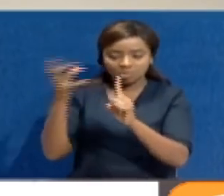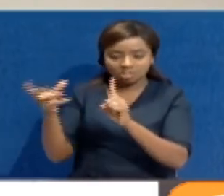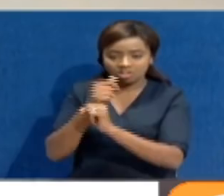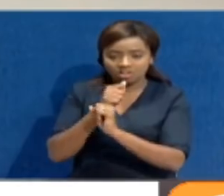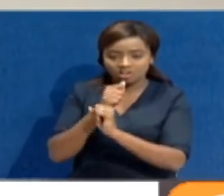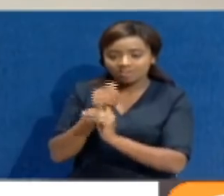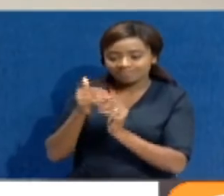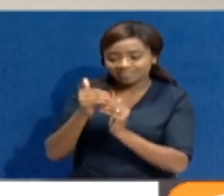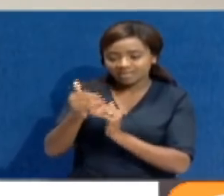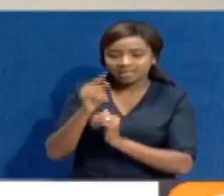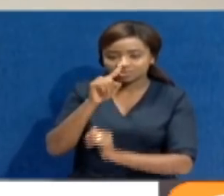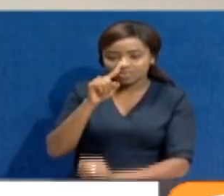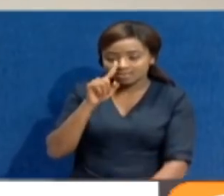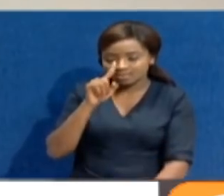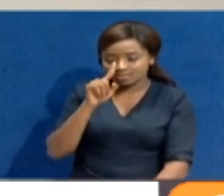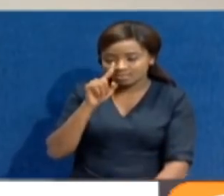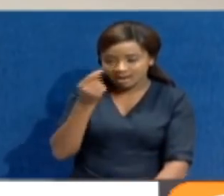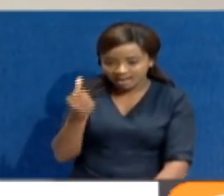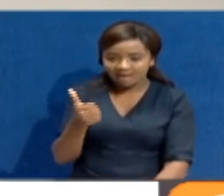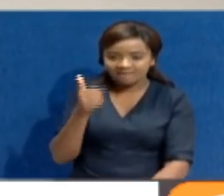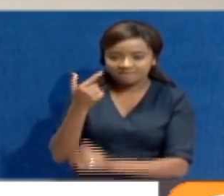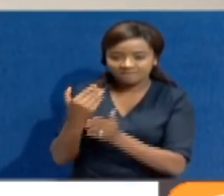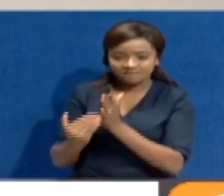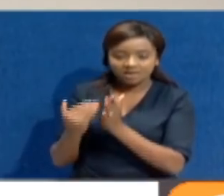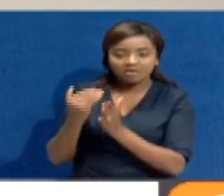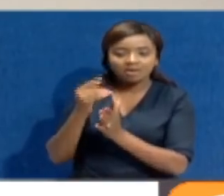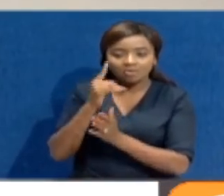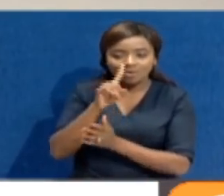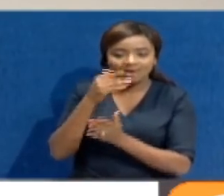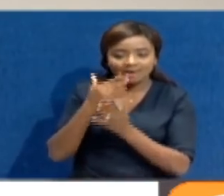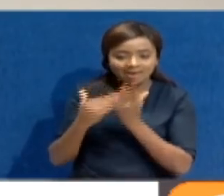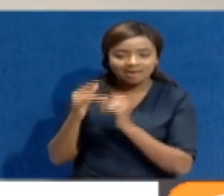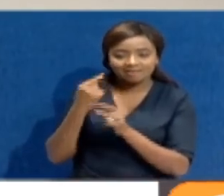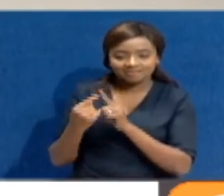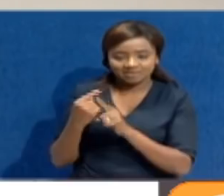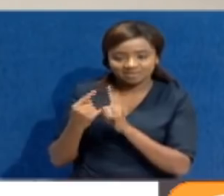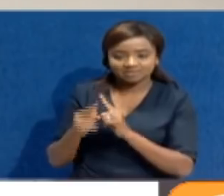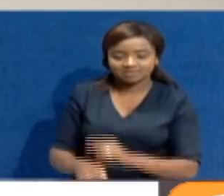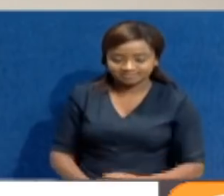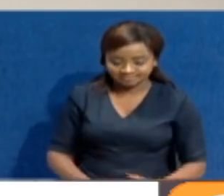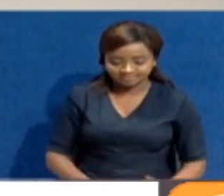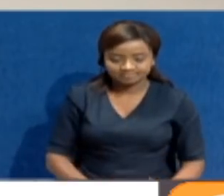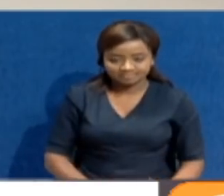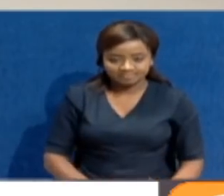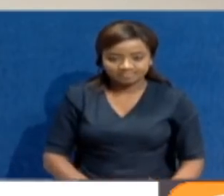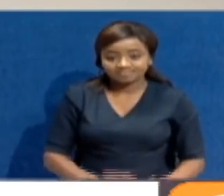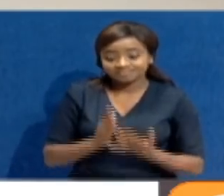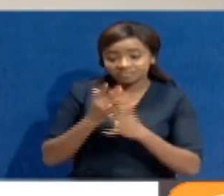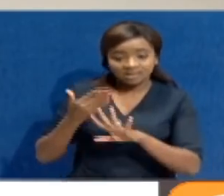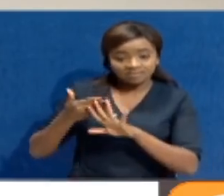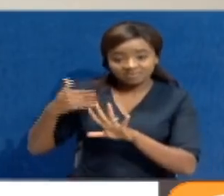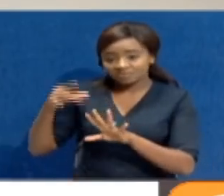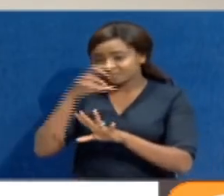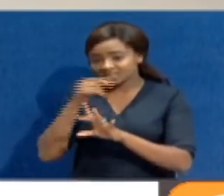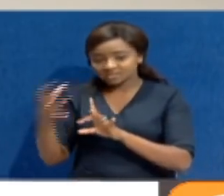coming 1.5 years. There are those which have been delivered. There are those we are going to deliver in the coming 1.5 years. There are those we may not